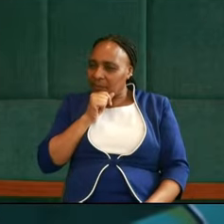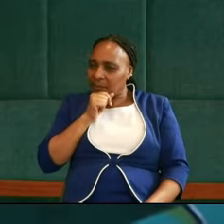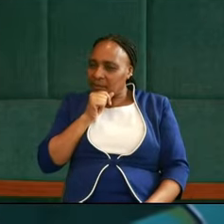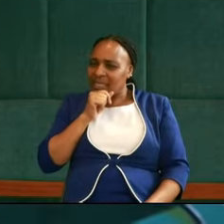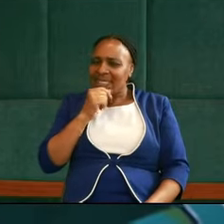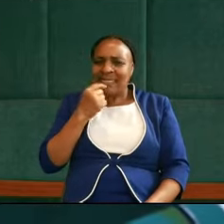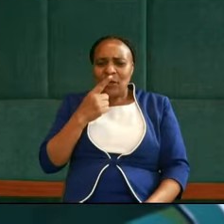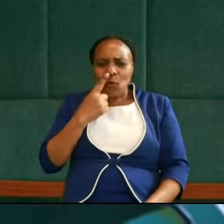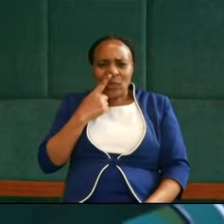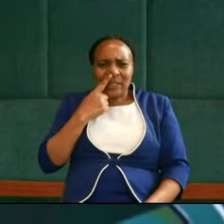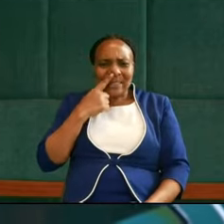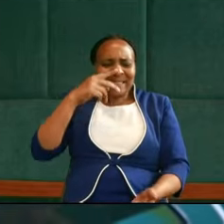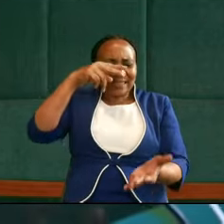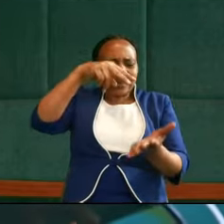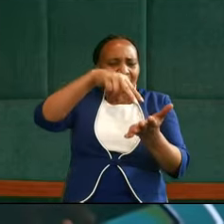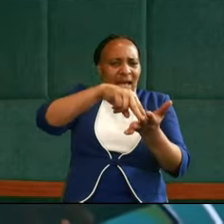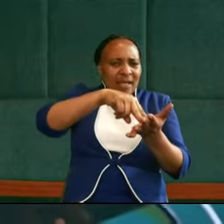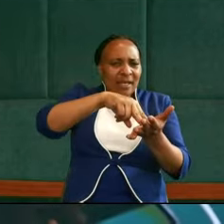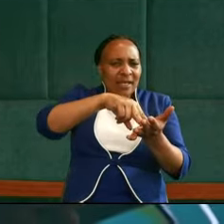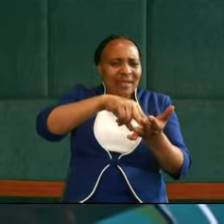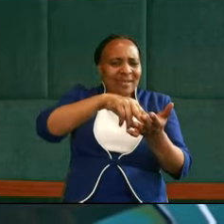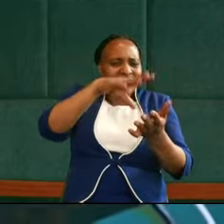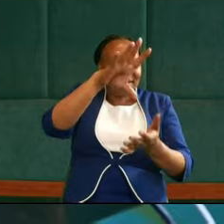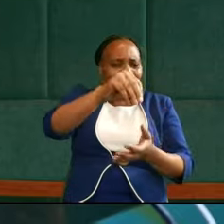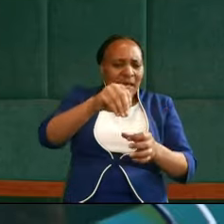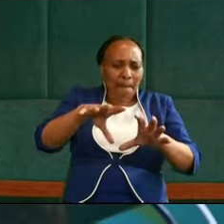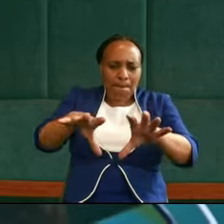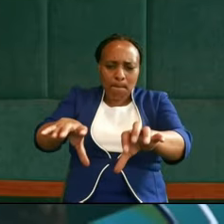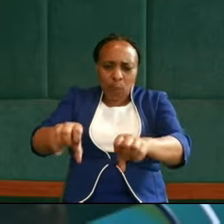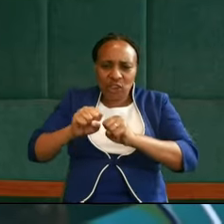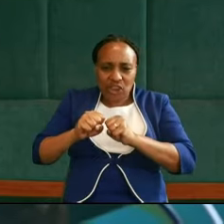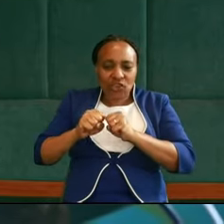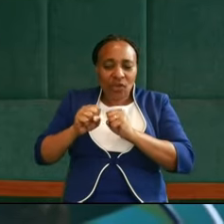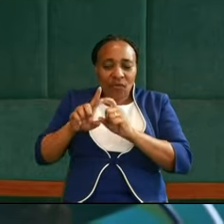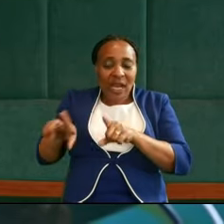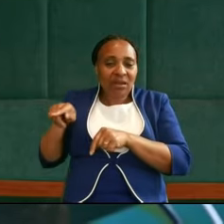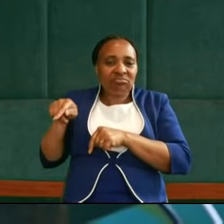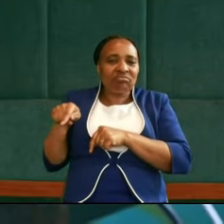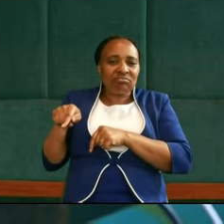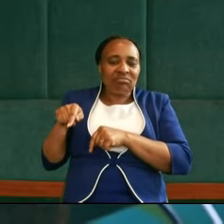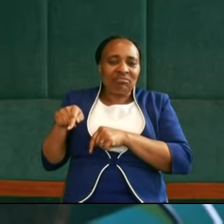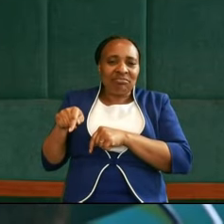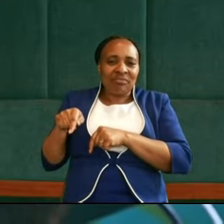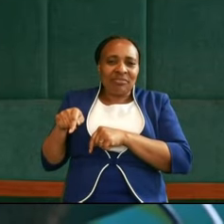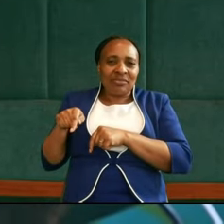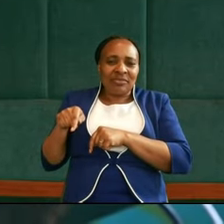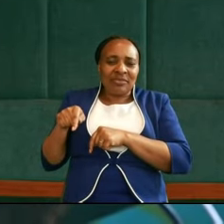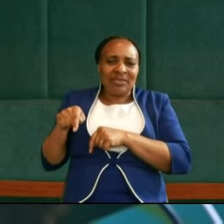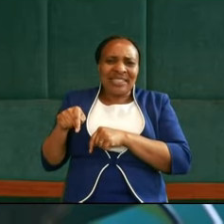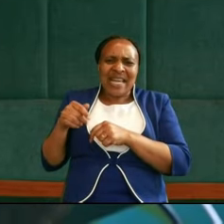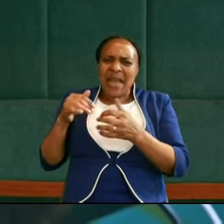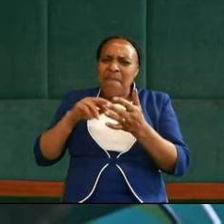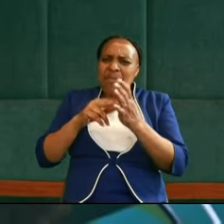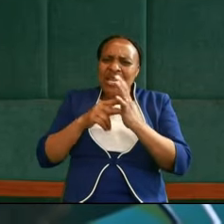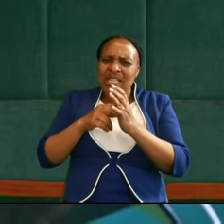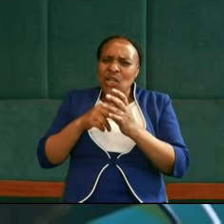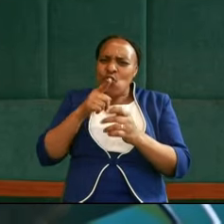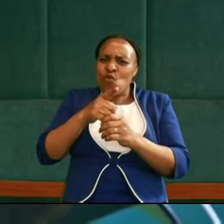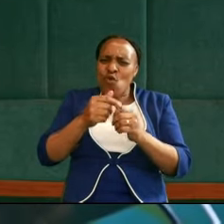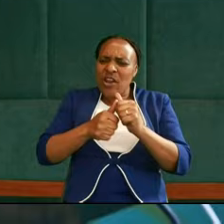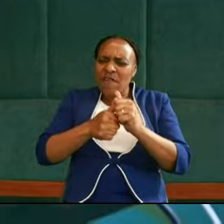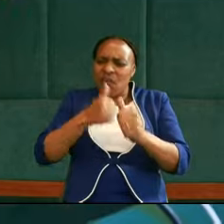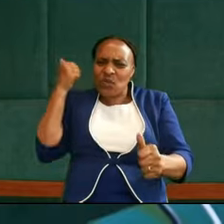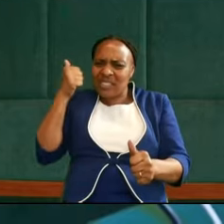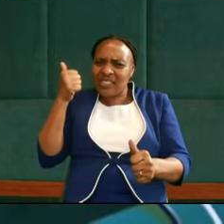arise, take possession of the vineyard of Naboth, the Jezreelite, which he refused to give to you for